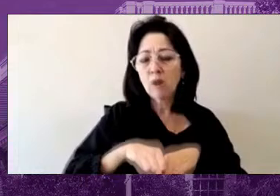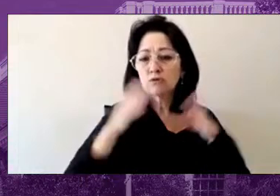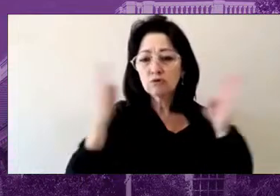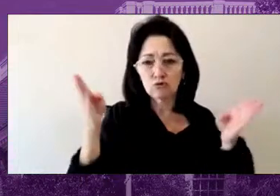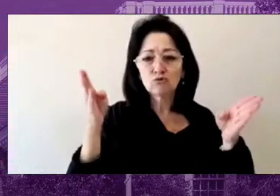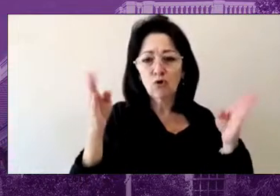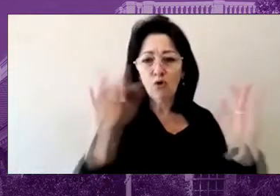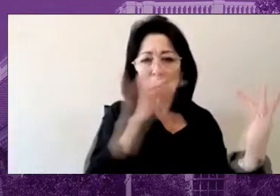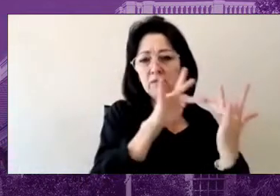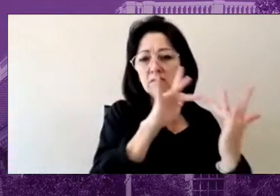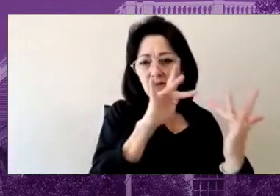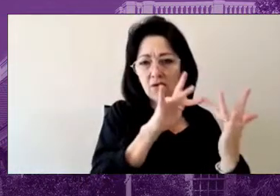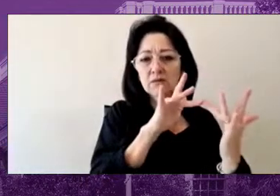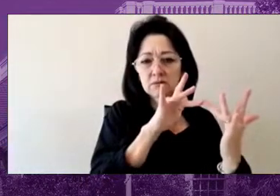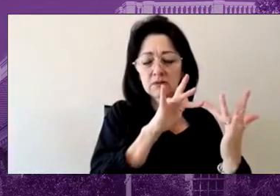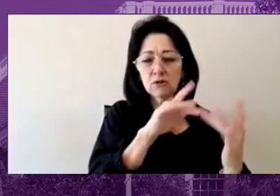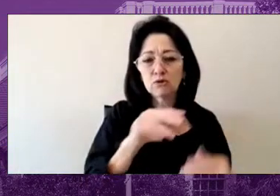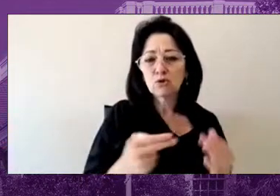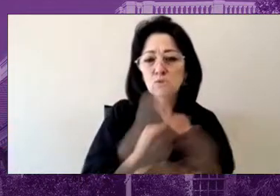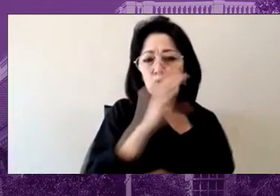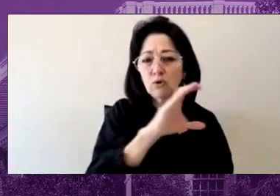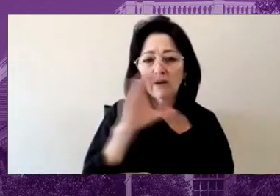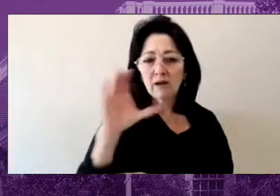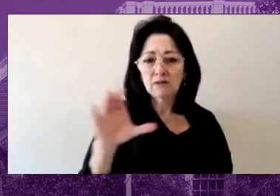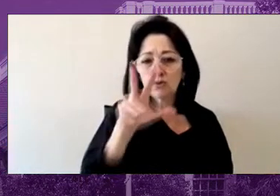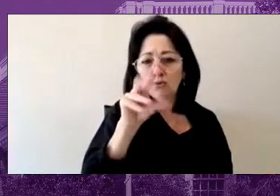counties. Newcastle County,